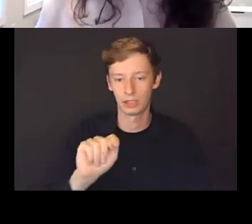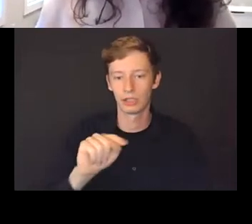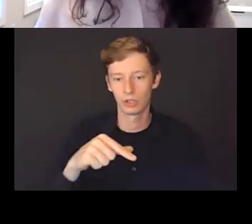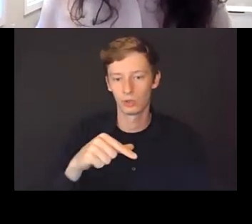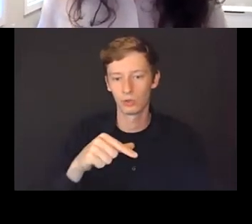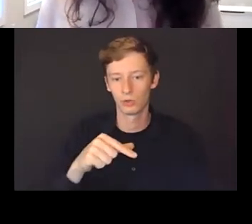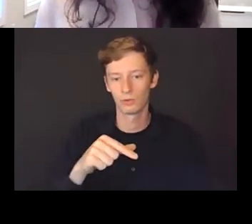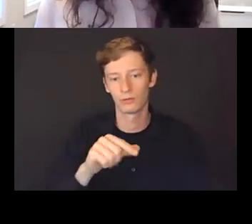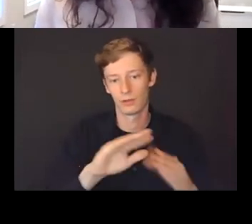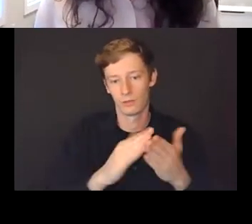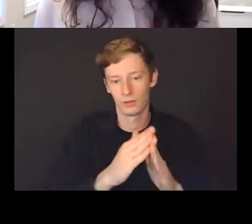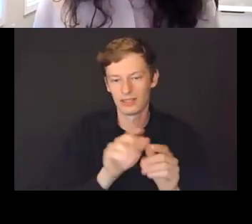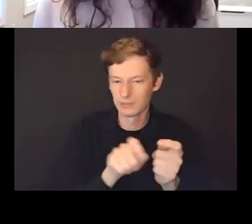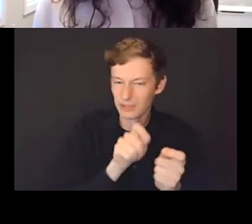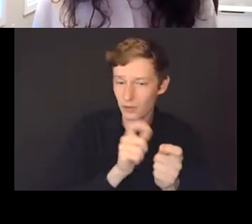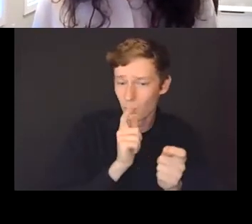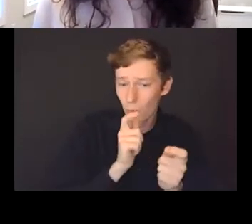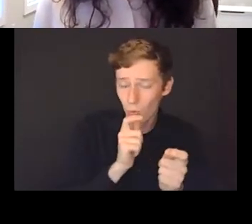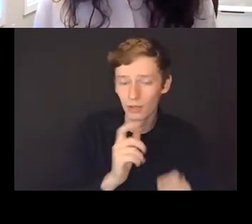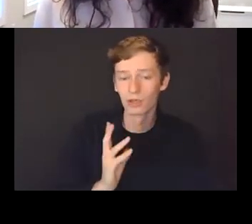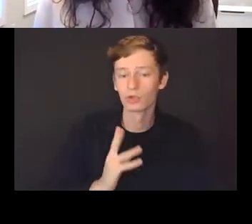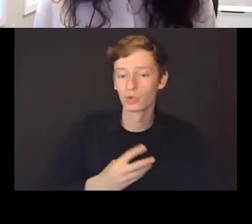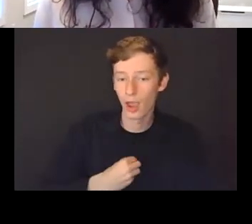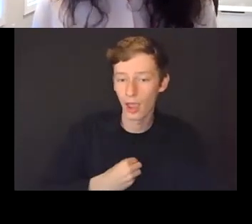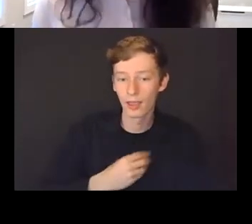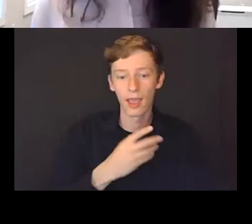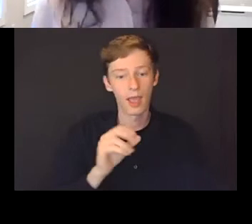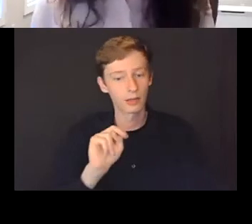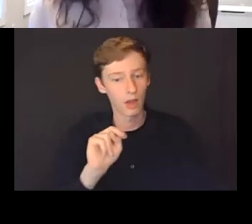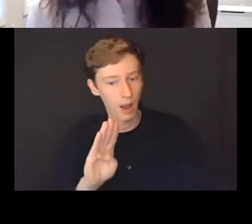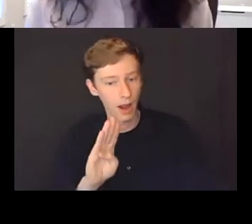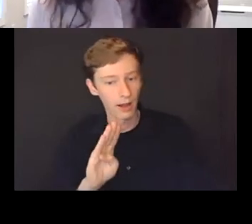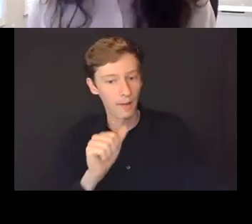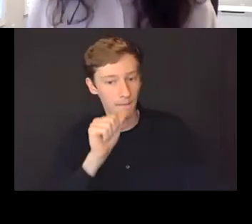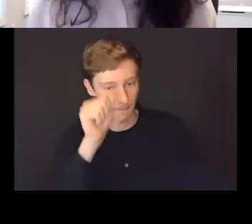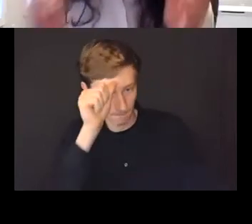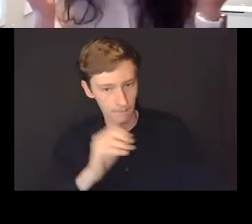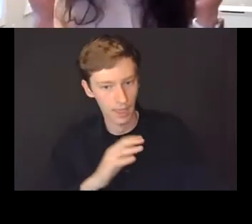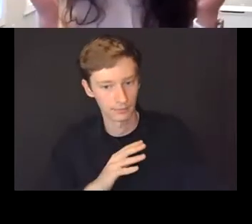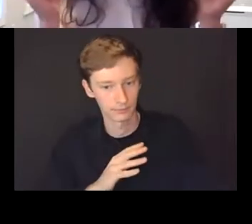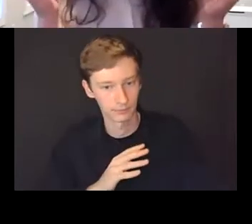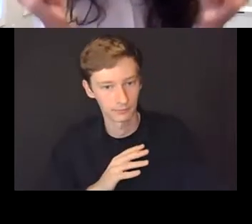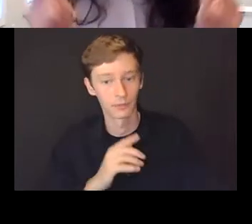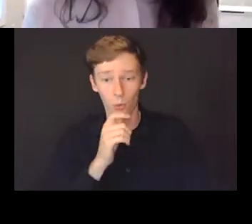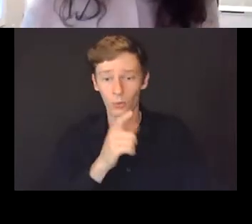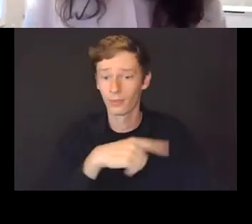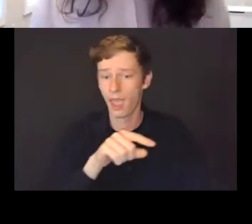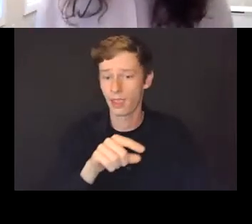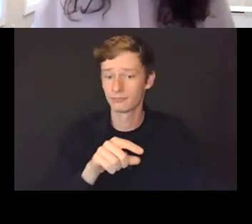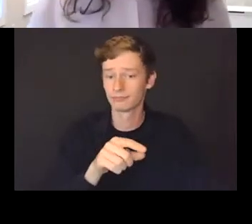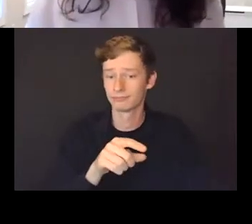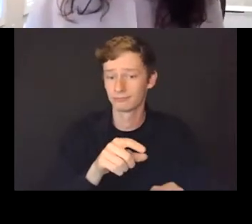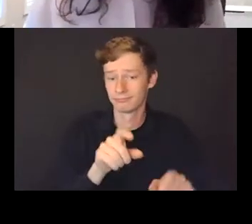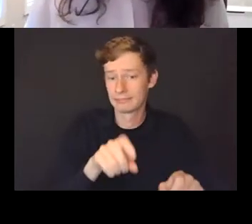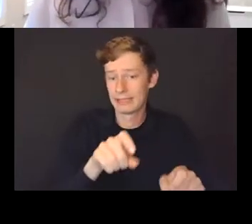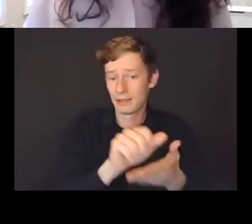and non-binary people who get abortions too. And, you know, they need safe and inclusive